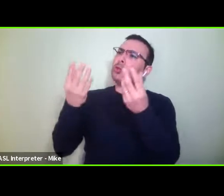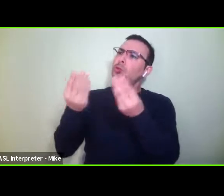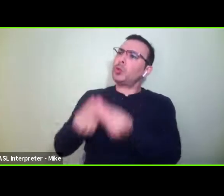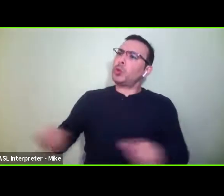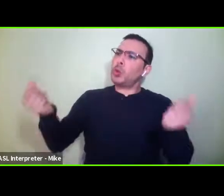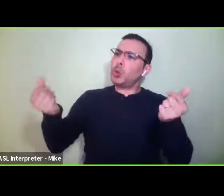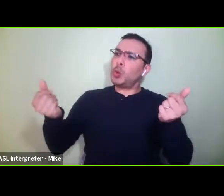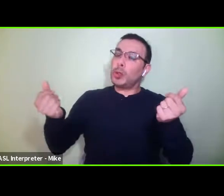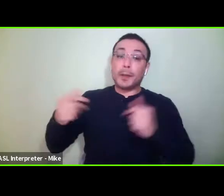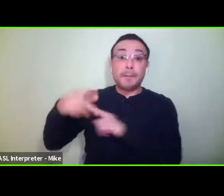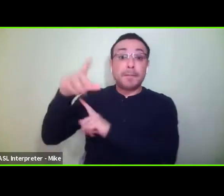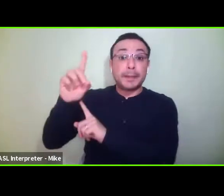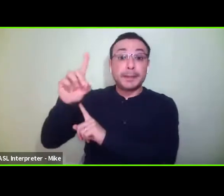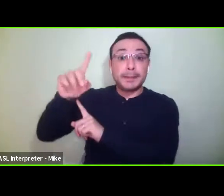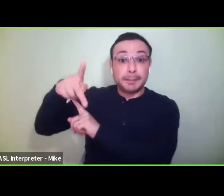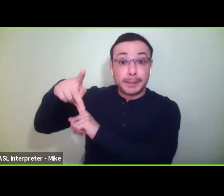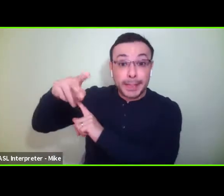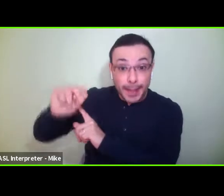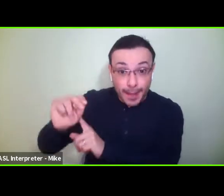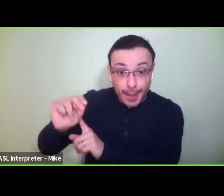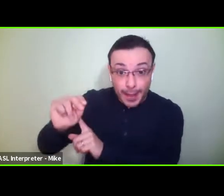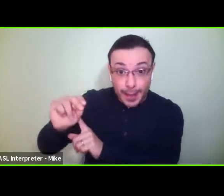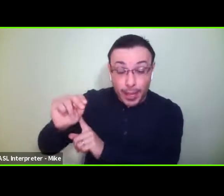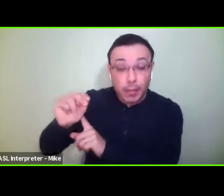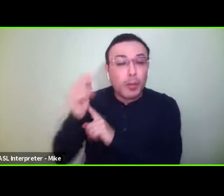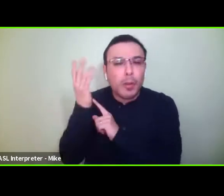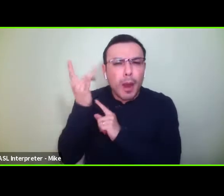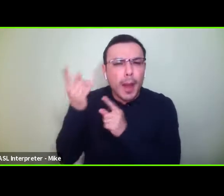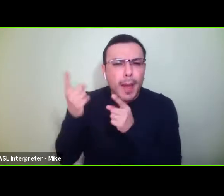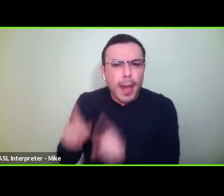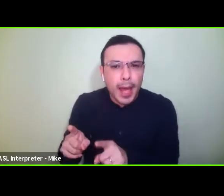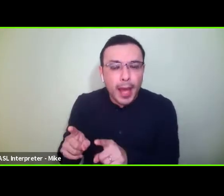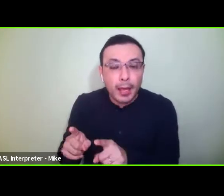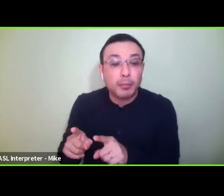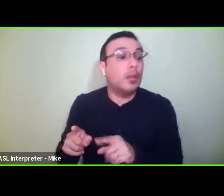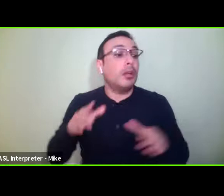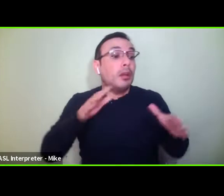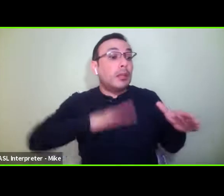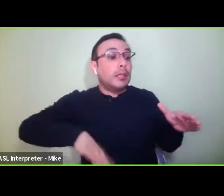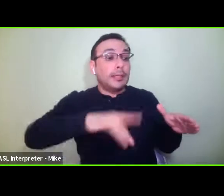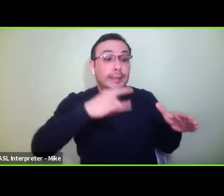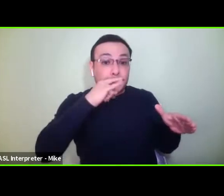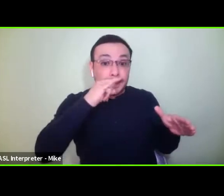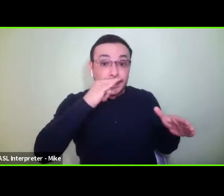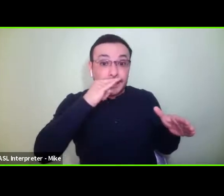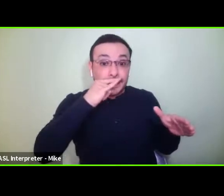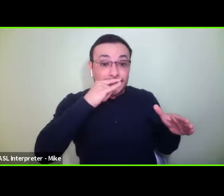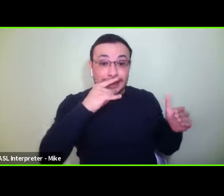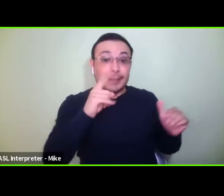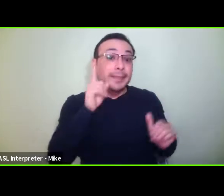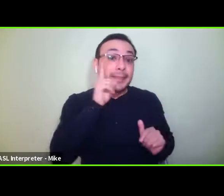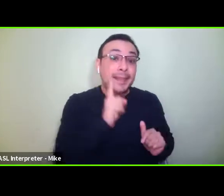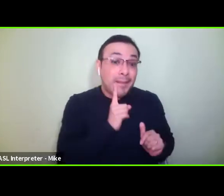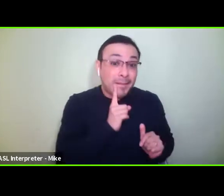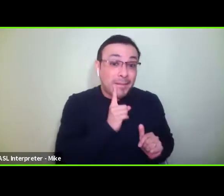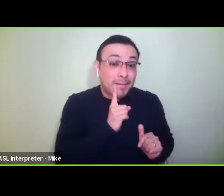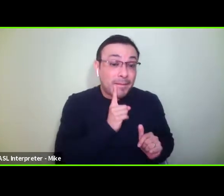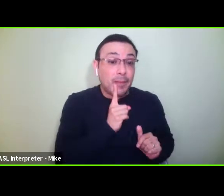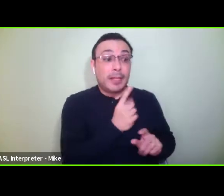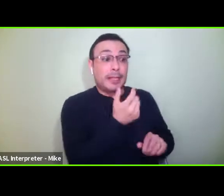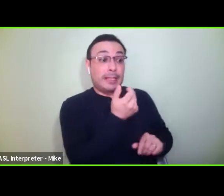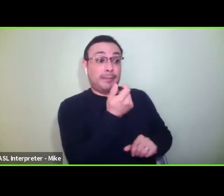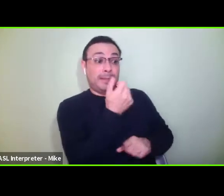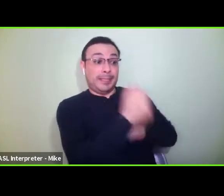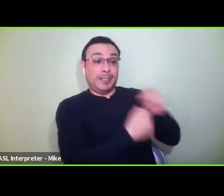by the epidemiological and demographic bubble of deaf kids created by a rubella epidemic in the 1960s.